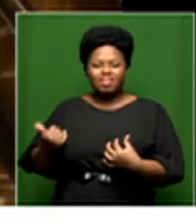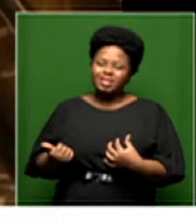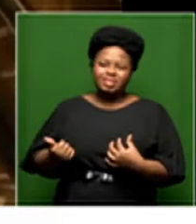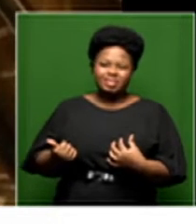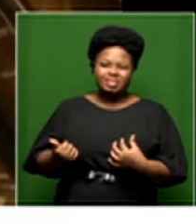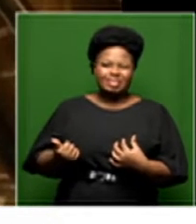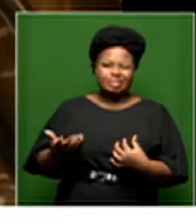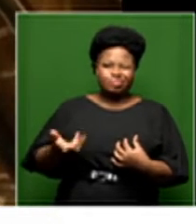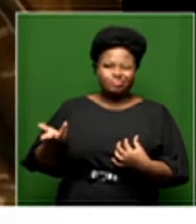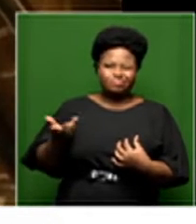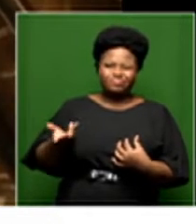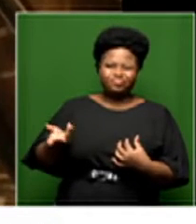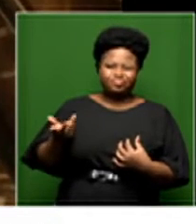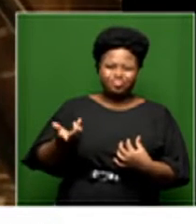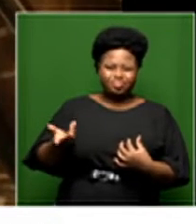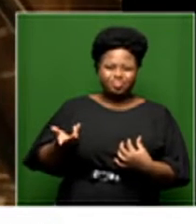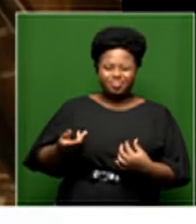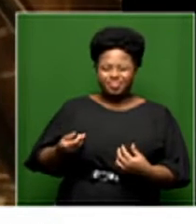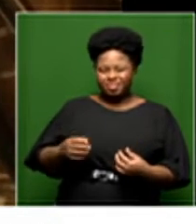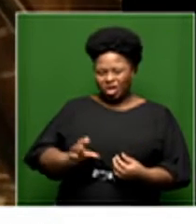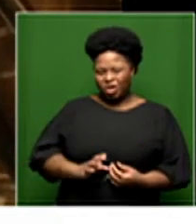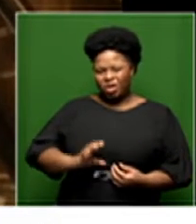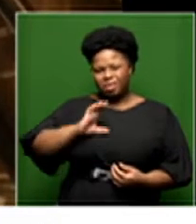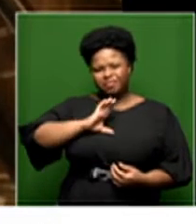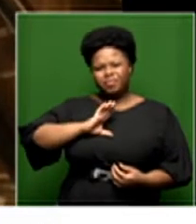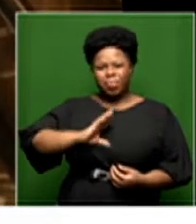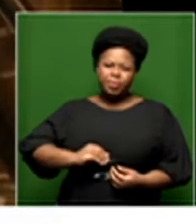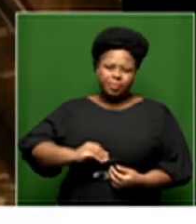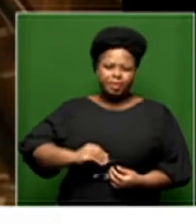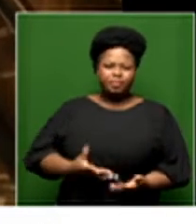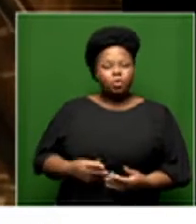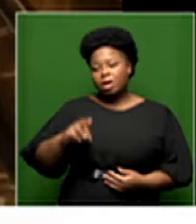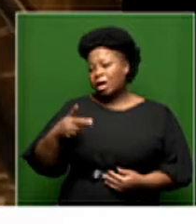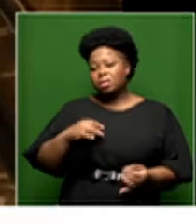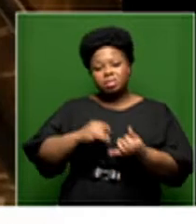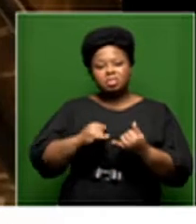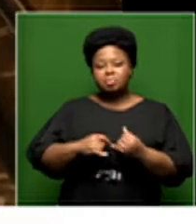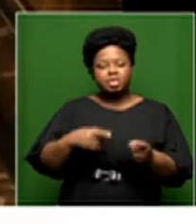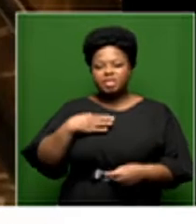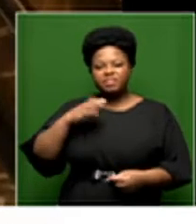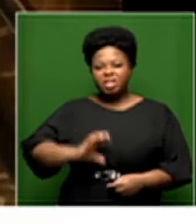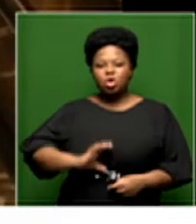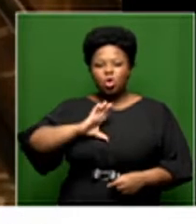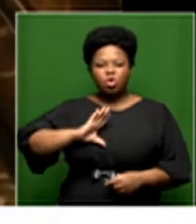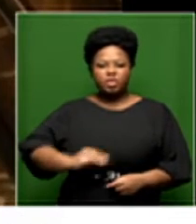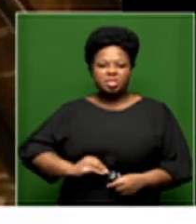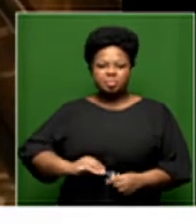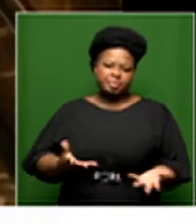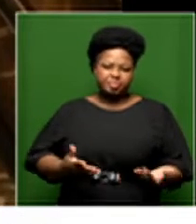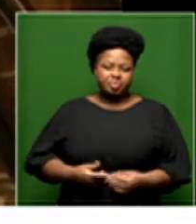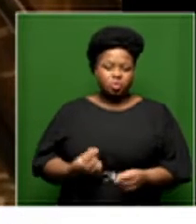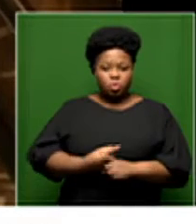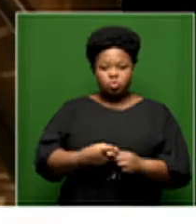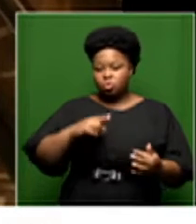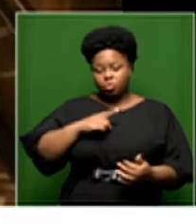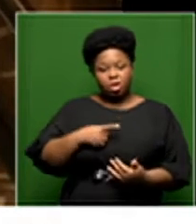it gives them a sort of a lack of confidence, not only in maths, but in the other subjects as well. And in an online environment where there's